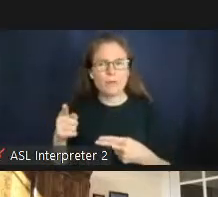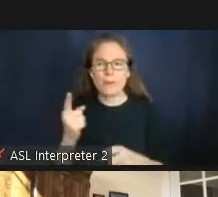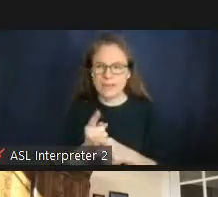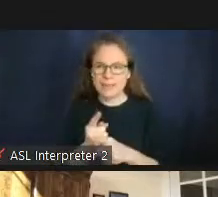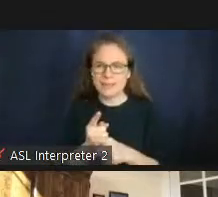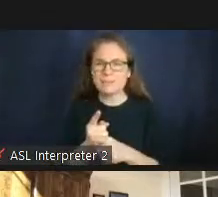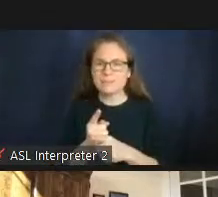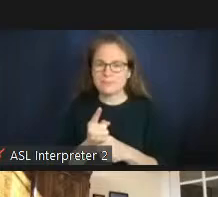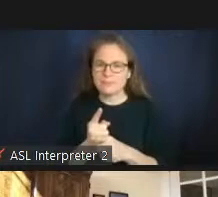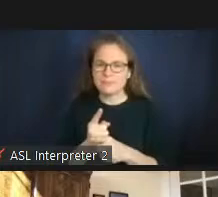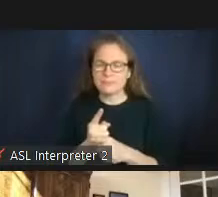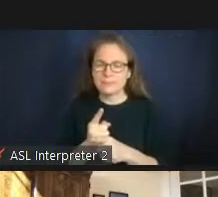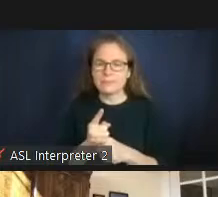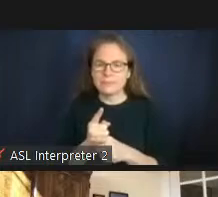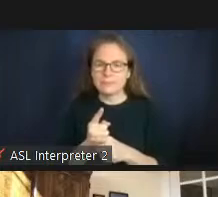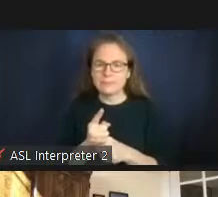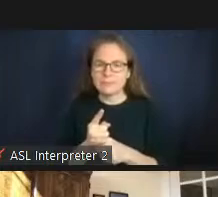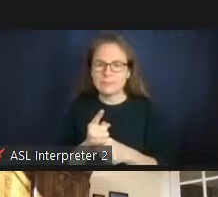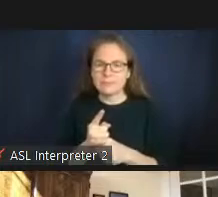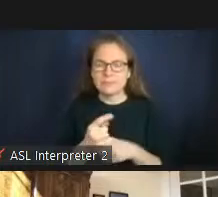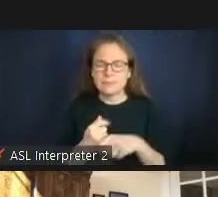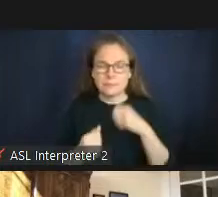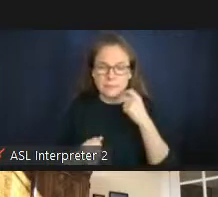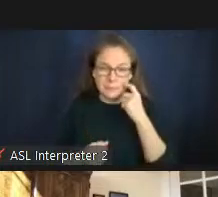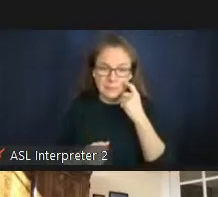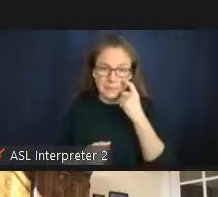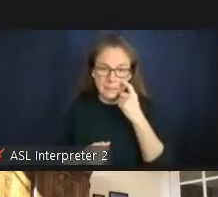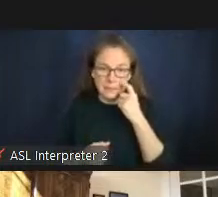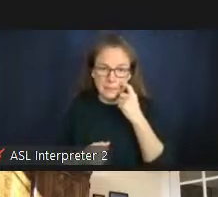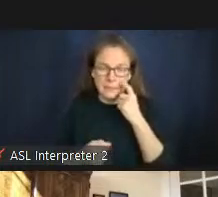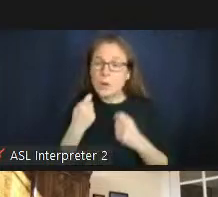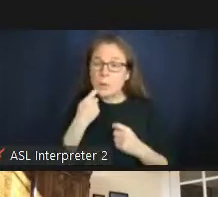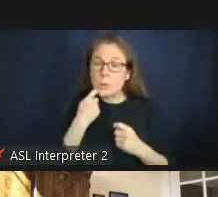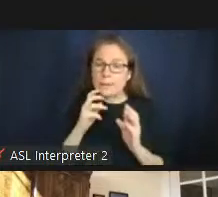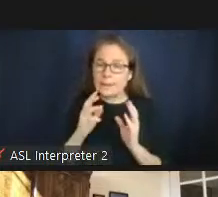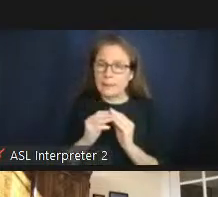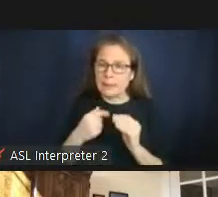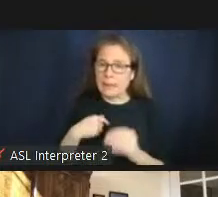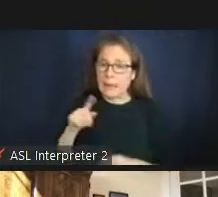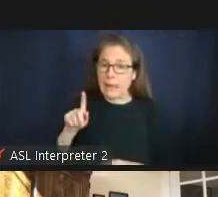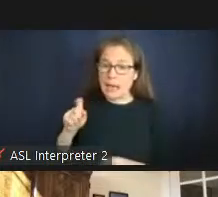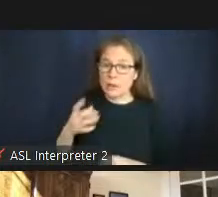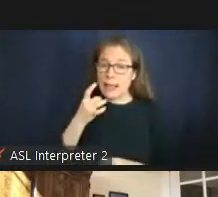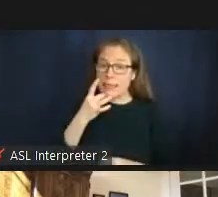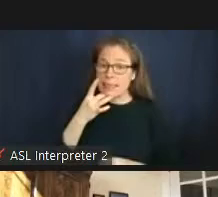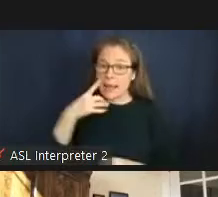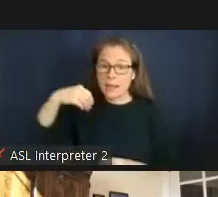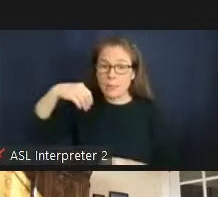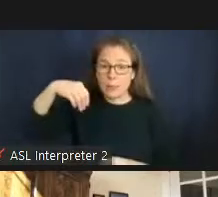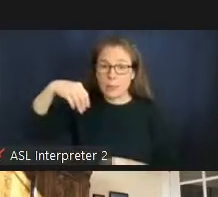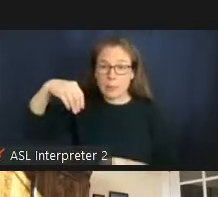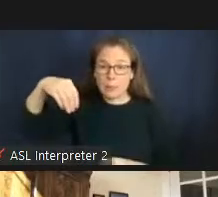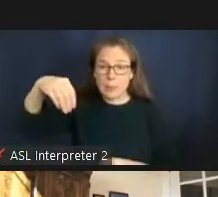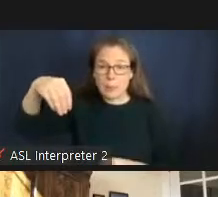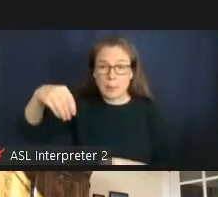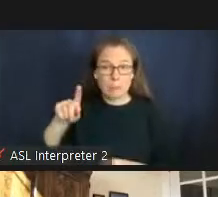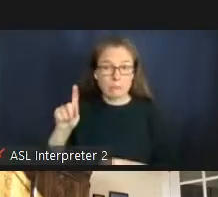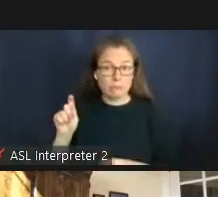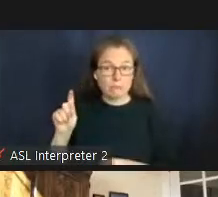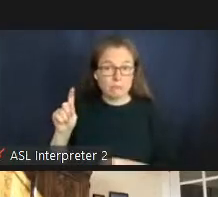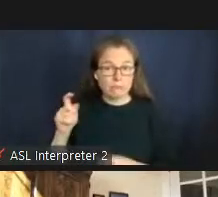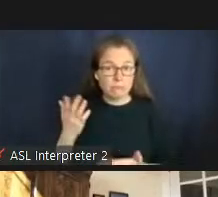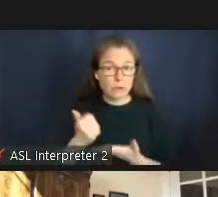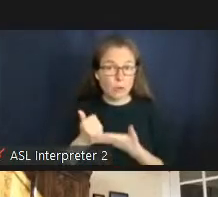I think I had a question at the last meeting about providing lighting along that section as well to help with pedestrian safety.